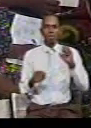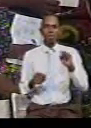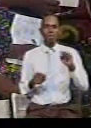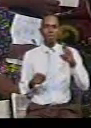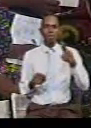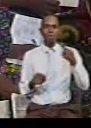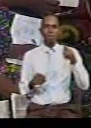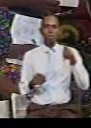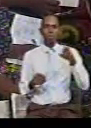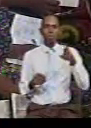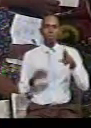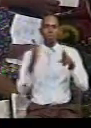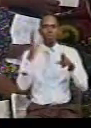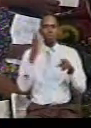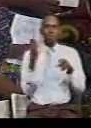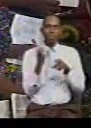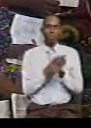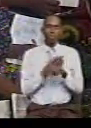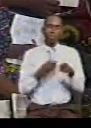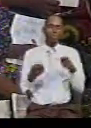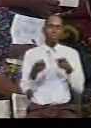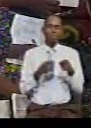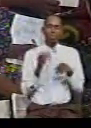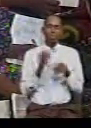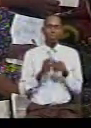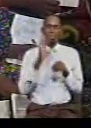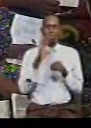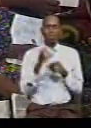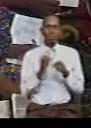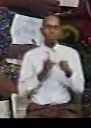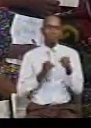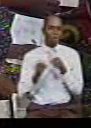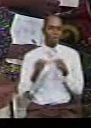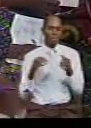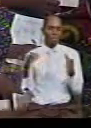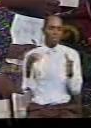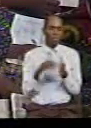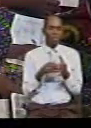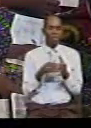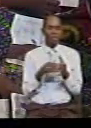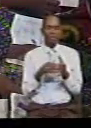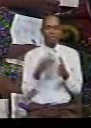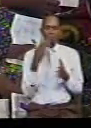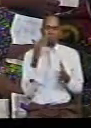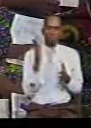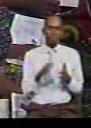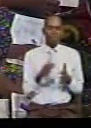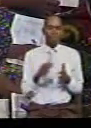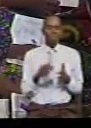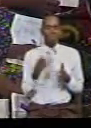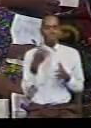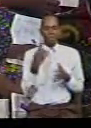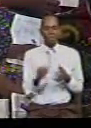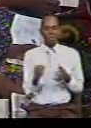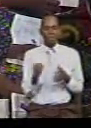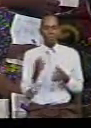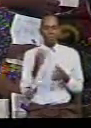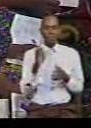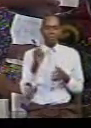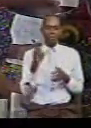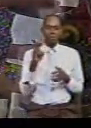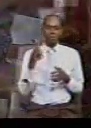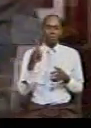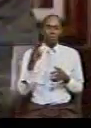over. In your fight against evil, the super will take over. In